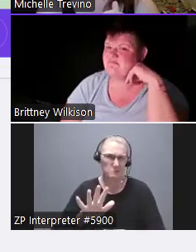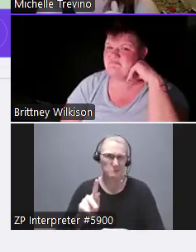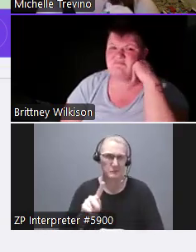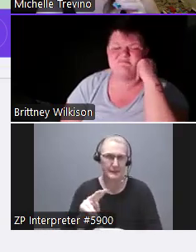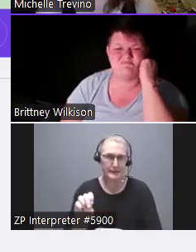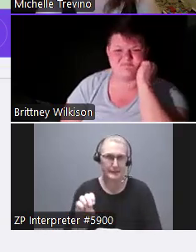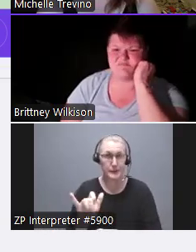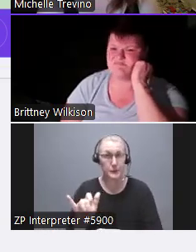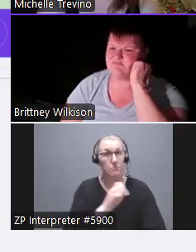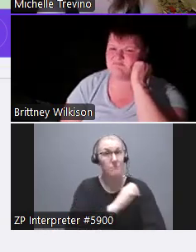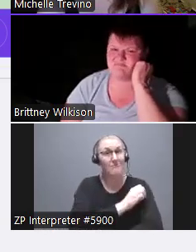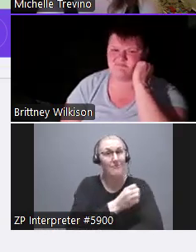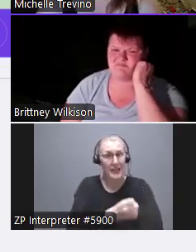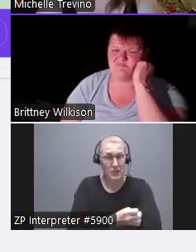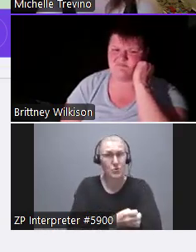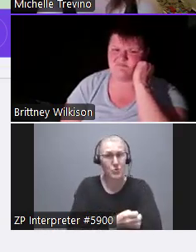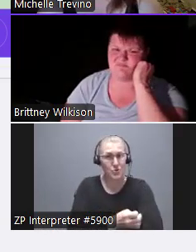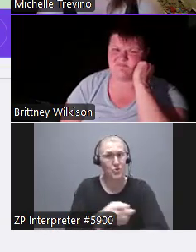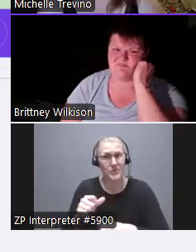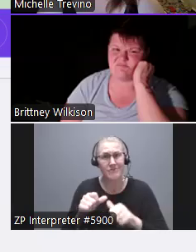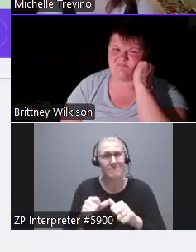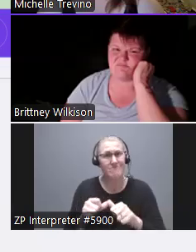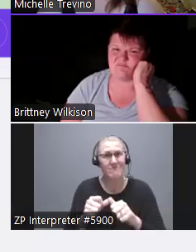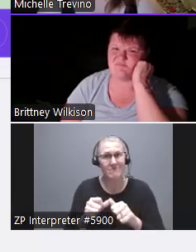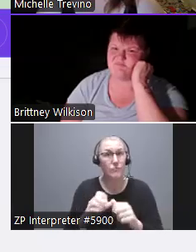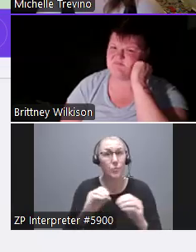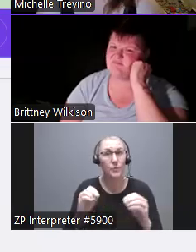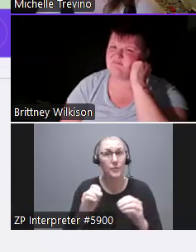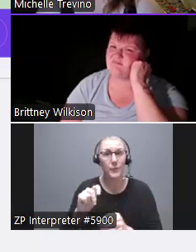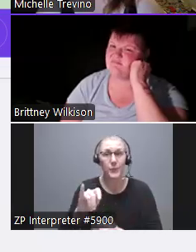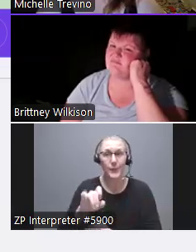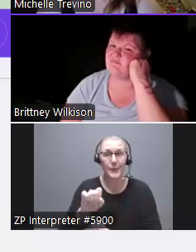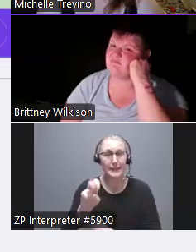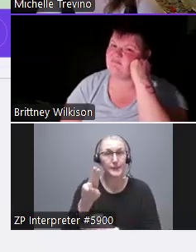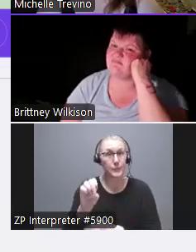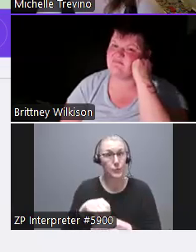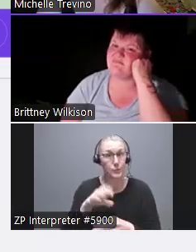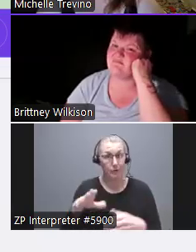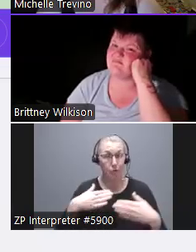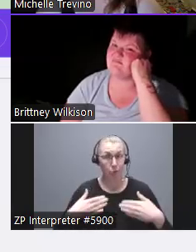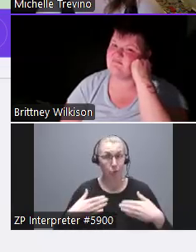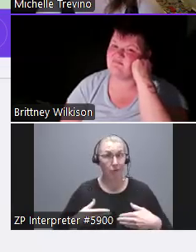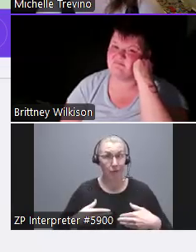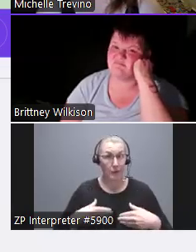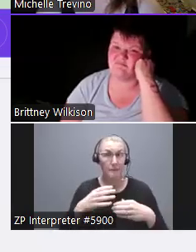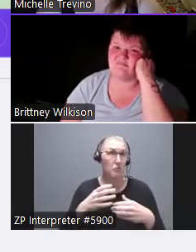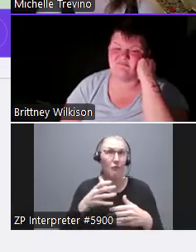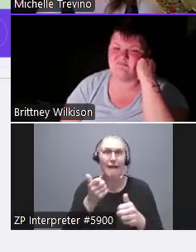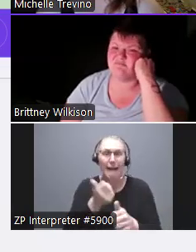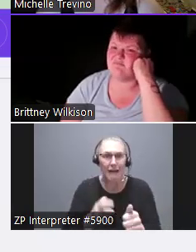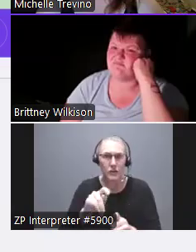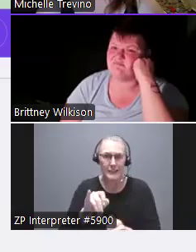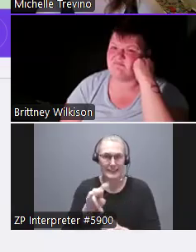Energy, stroke, like there is no tissue in your body that does not have stem cells. So